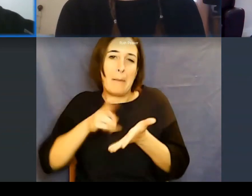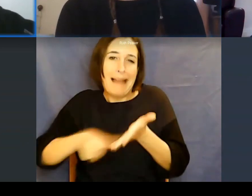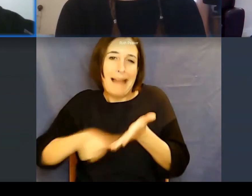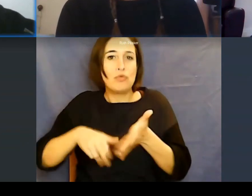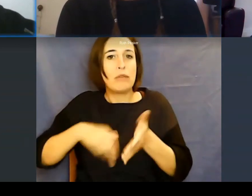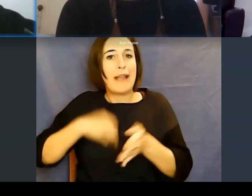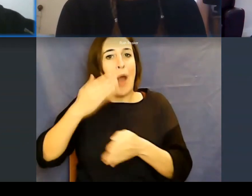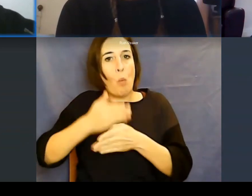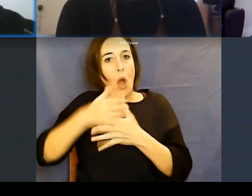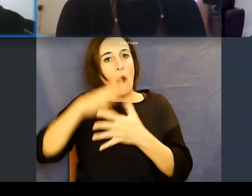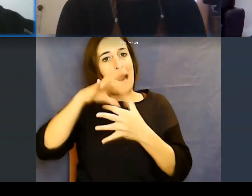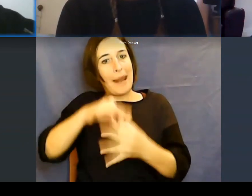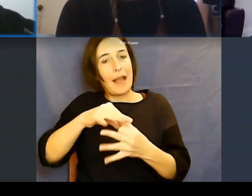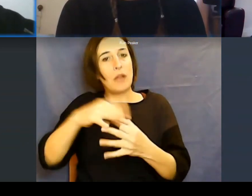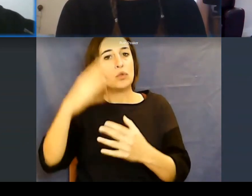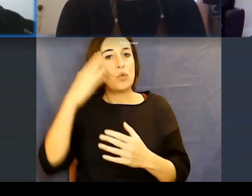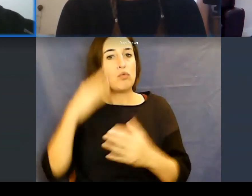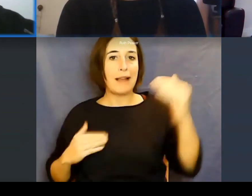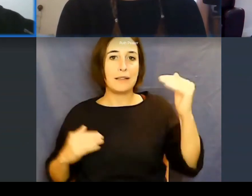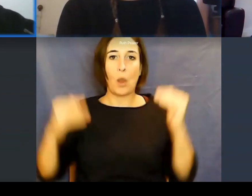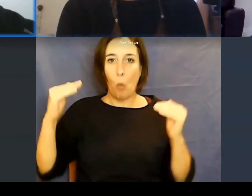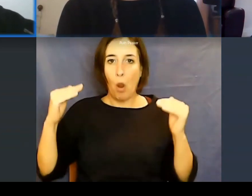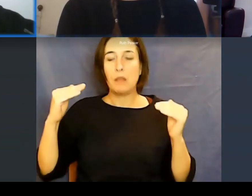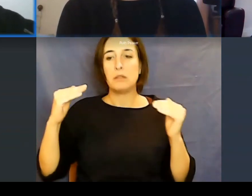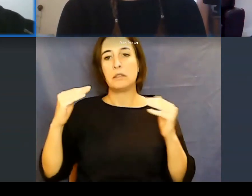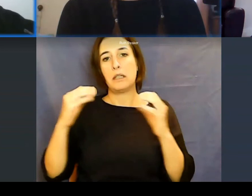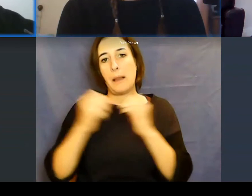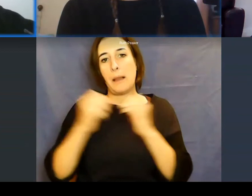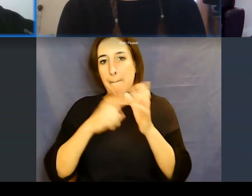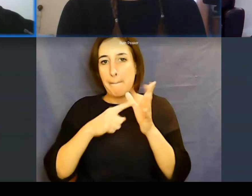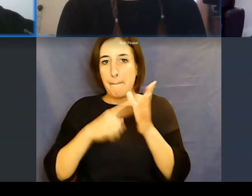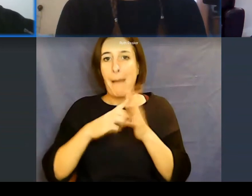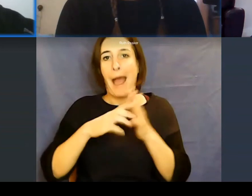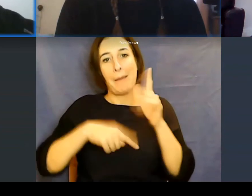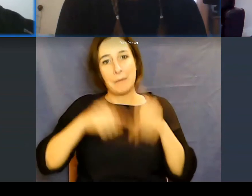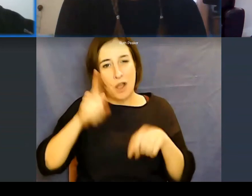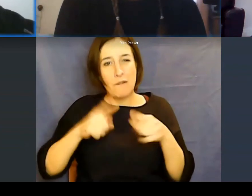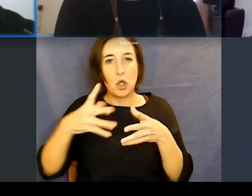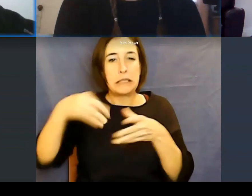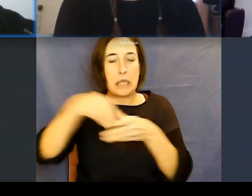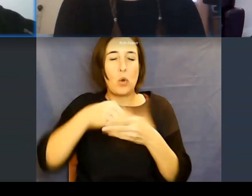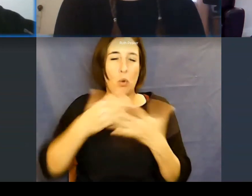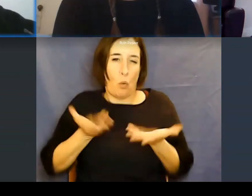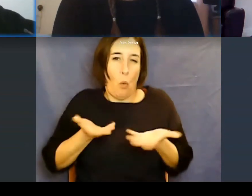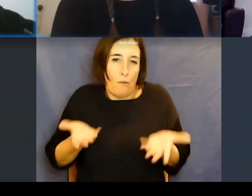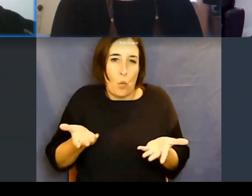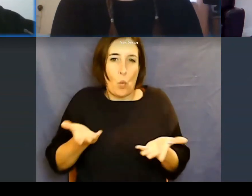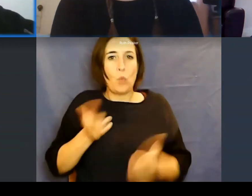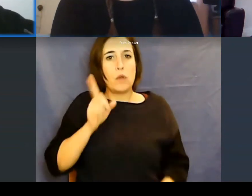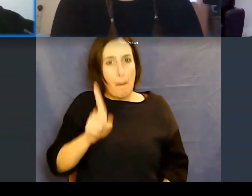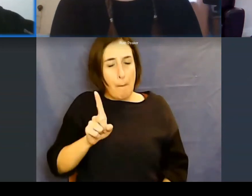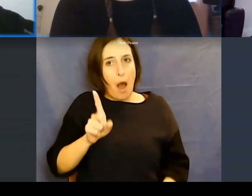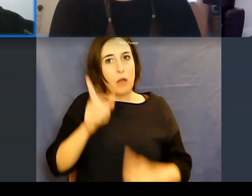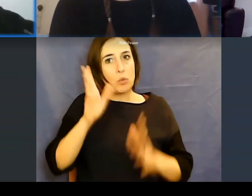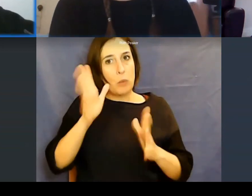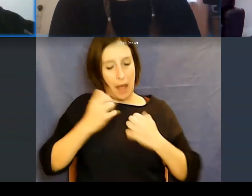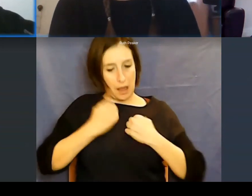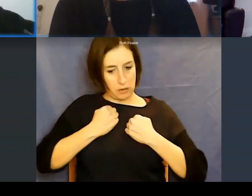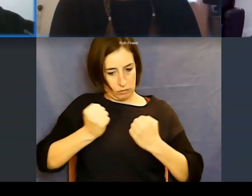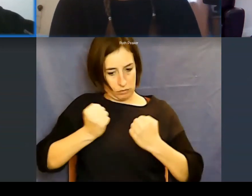inclusion, we've probably looked at ourselves and said, how do we make sure that the sports sector in 2 years'